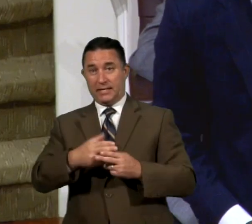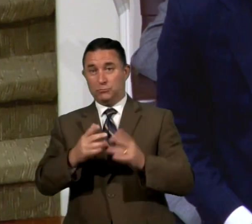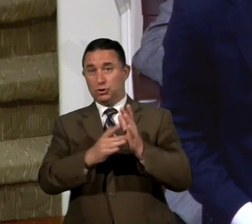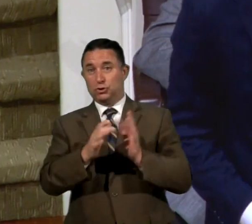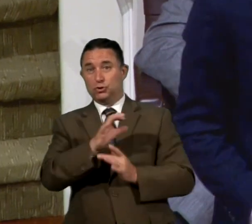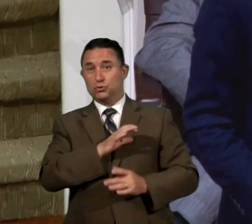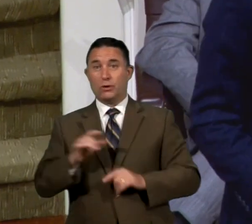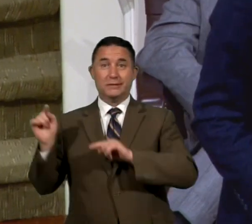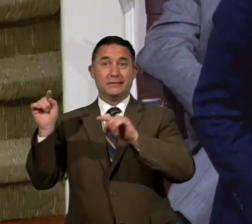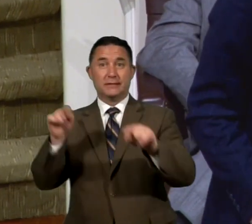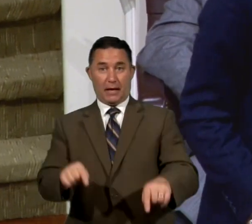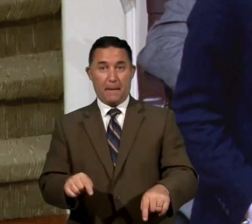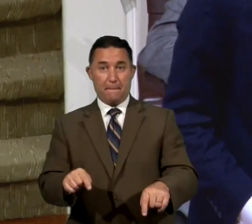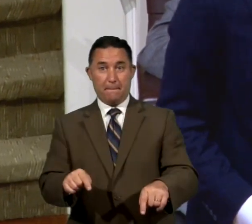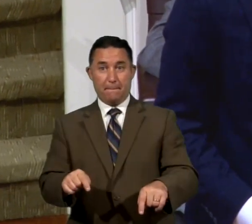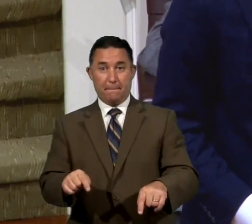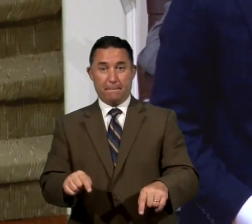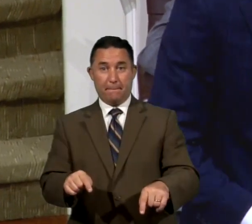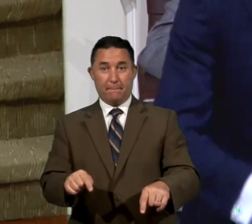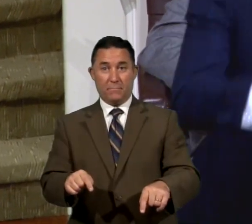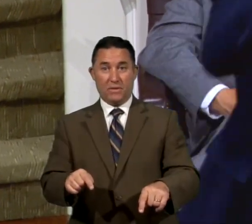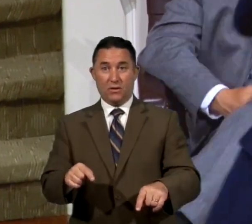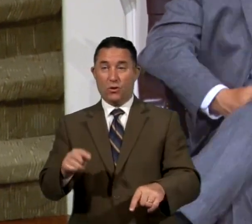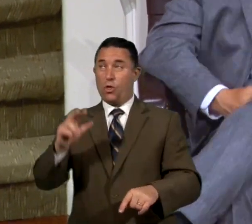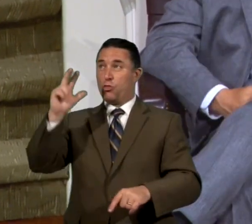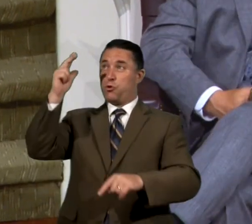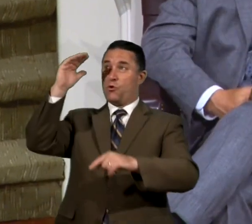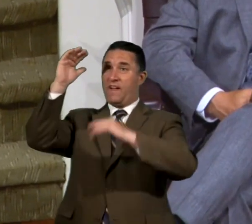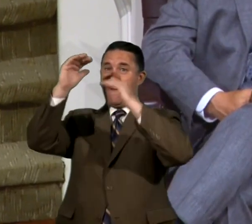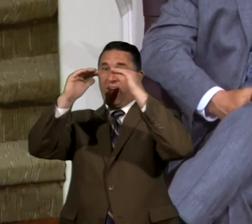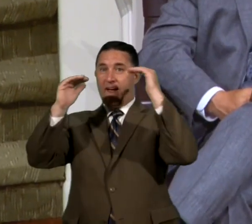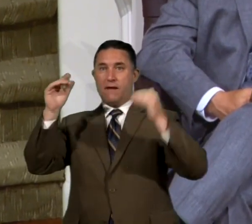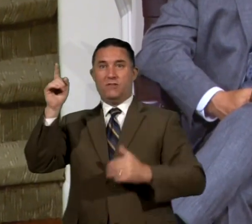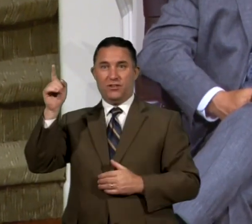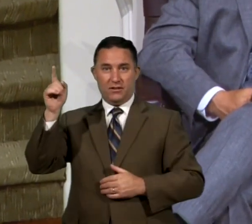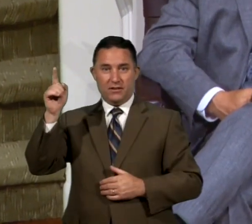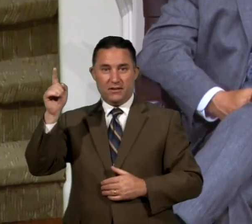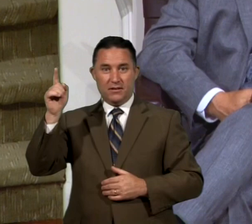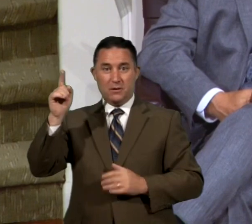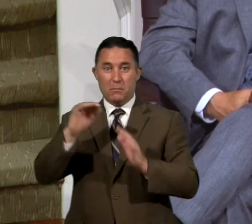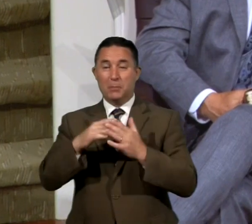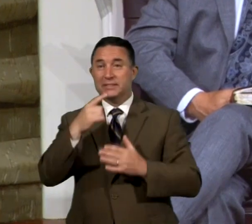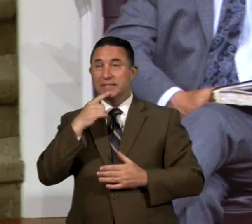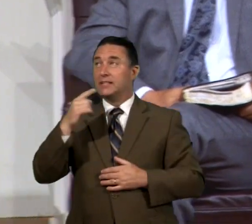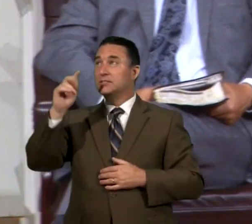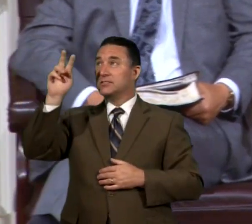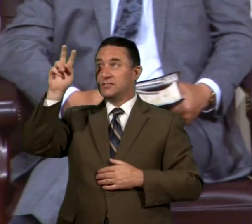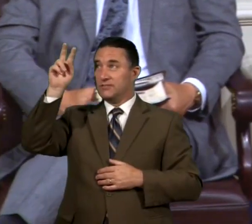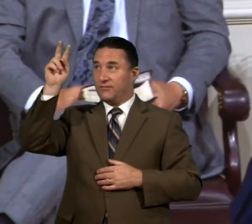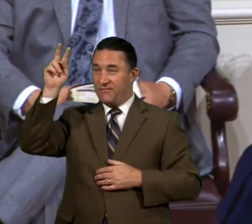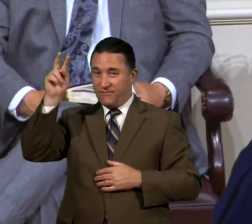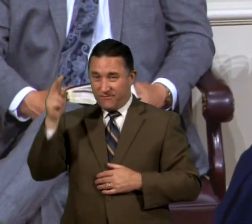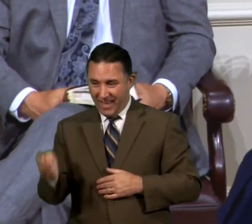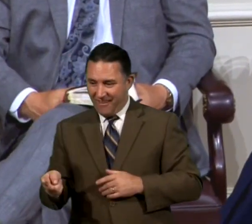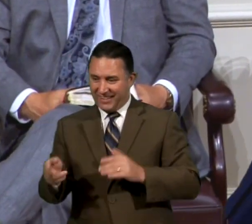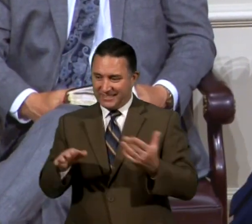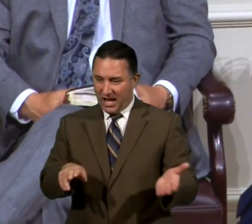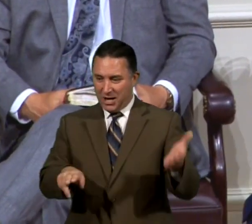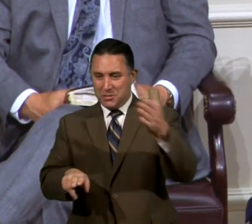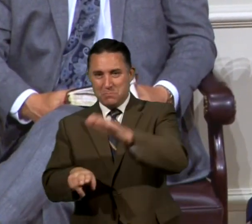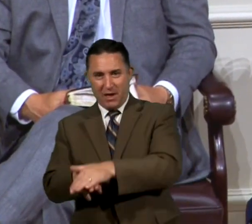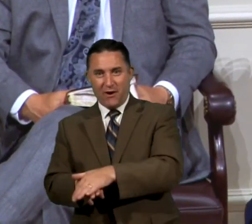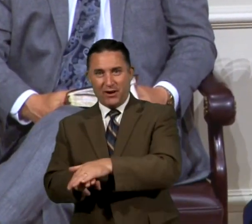Jesus Christ who came from the third heaven. The Bible says that he fell and he died and was